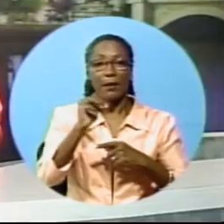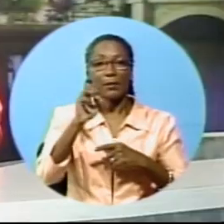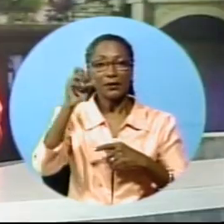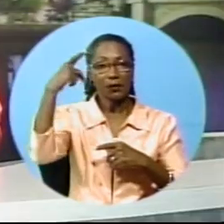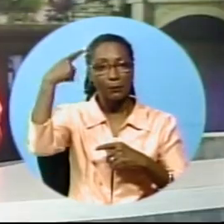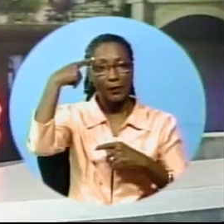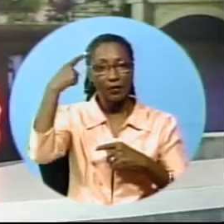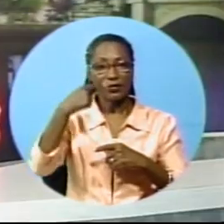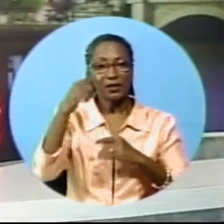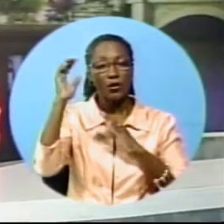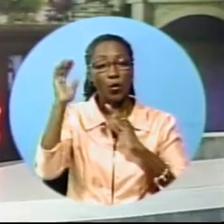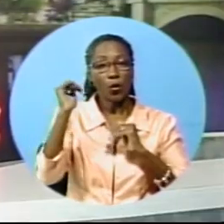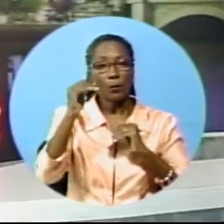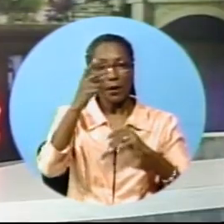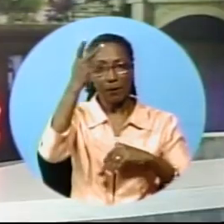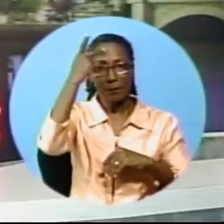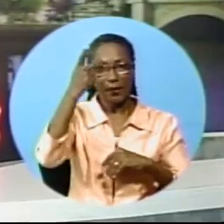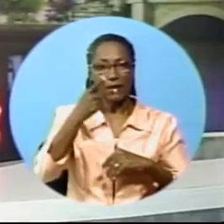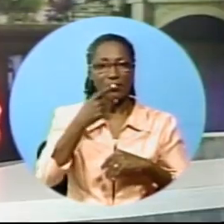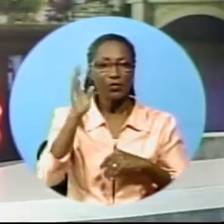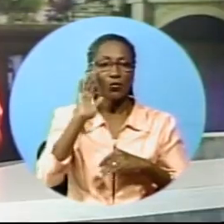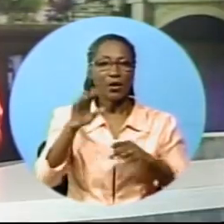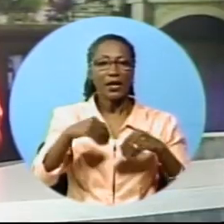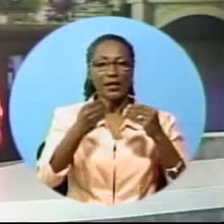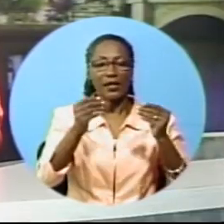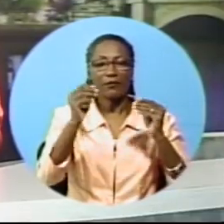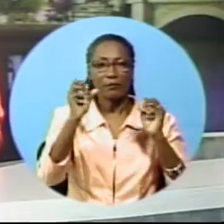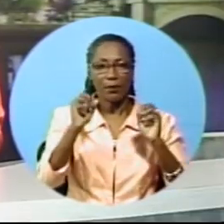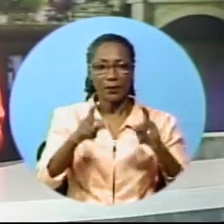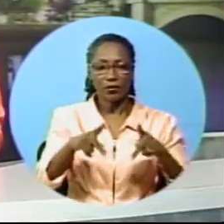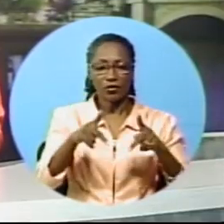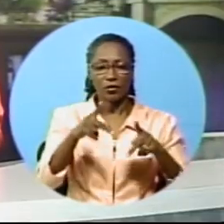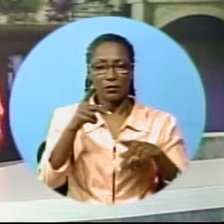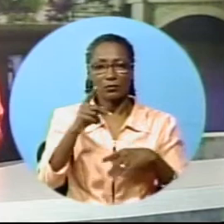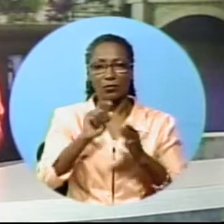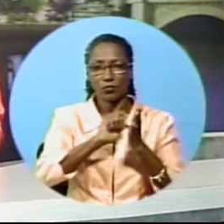will give permission to the CBC to record the finals of the competition.